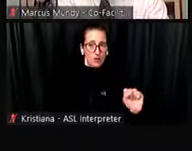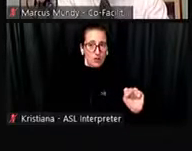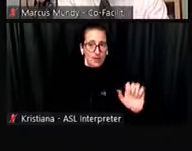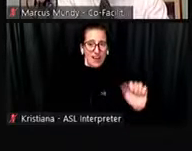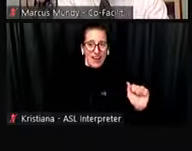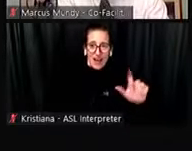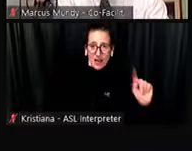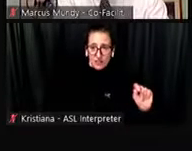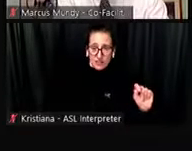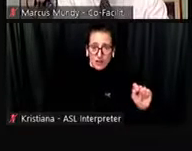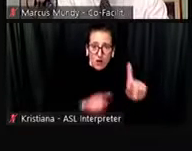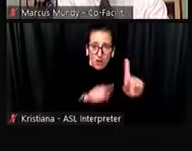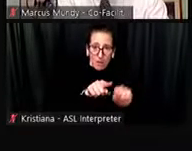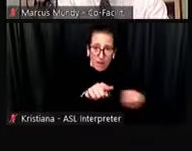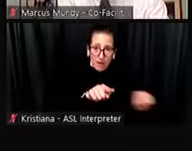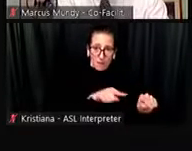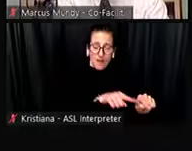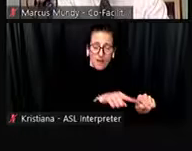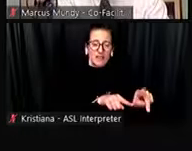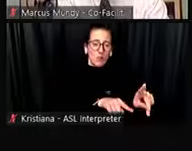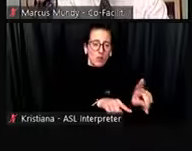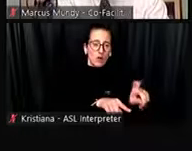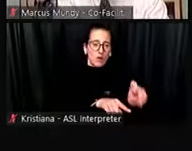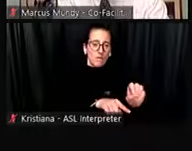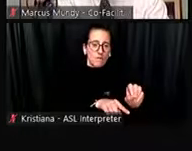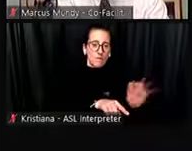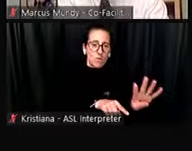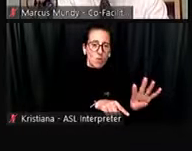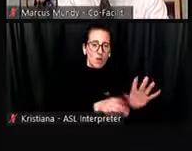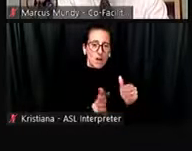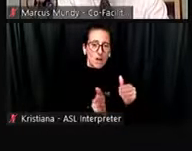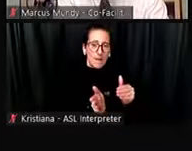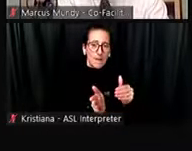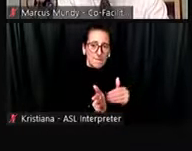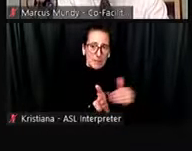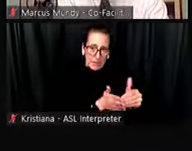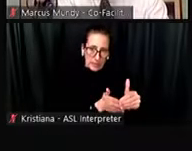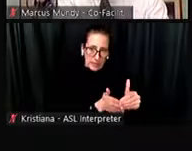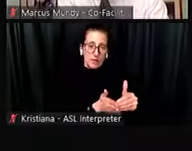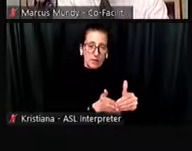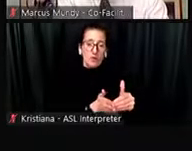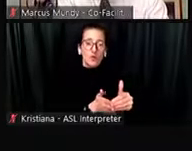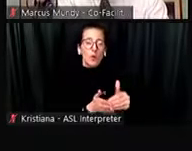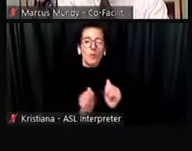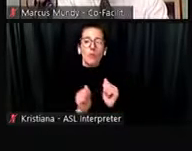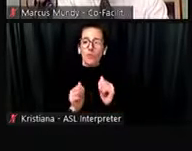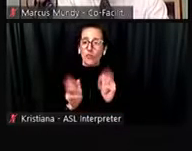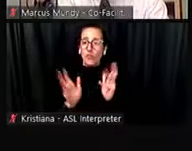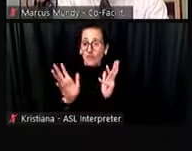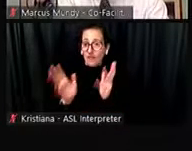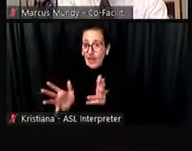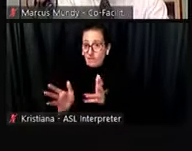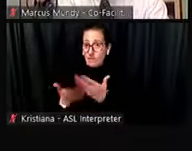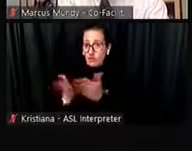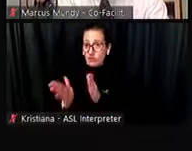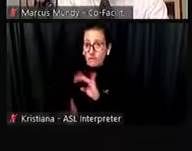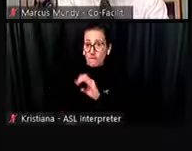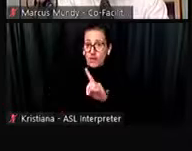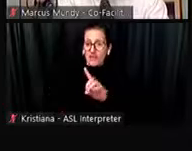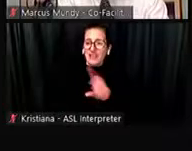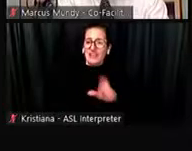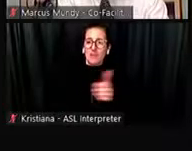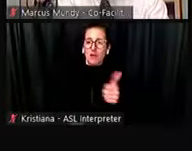million. So the rest of the county's general fund is actually the other portion, and we divide